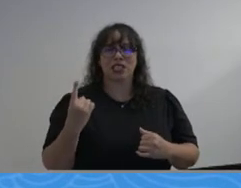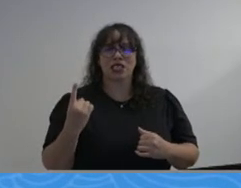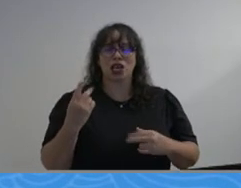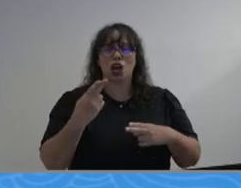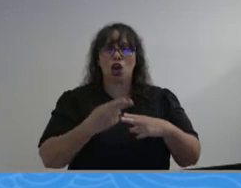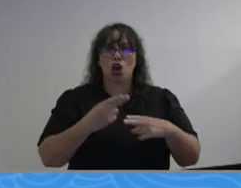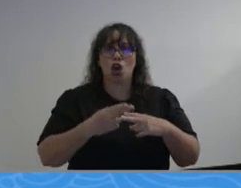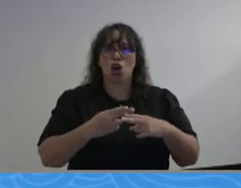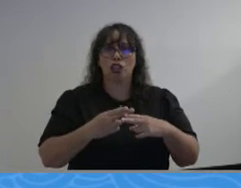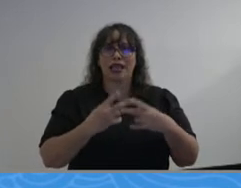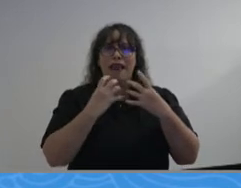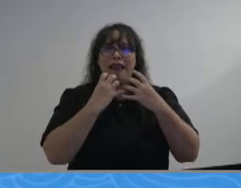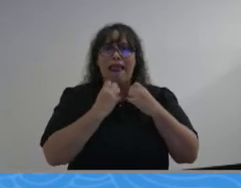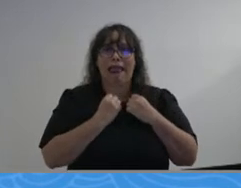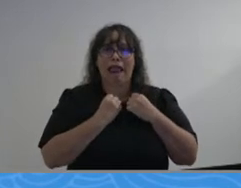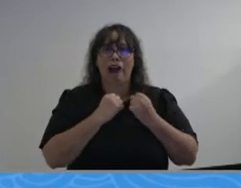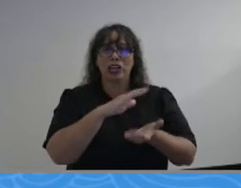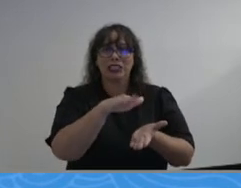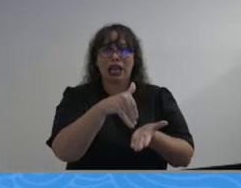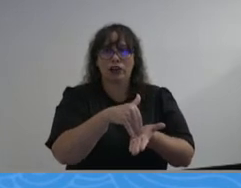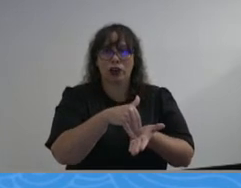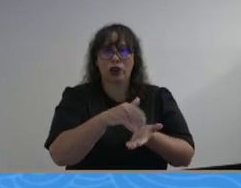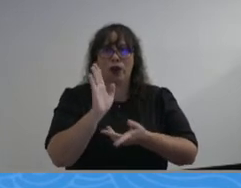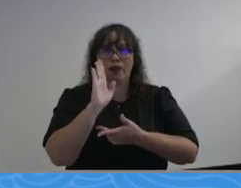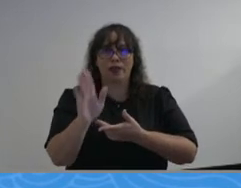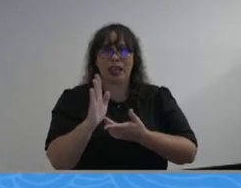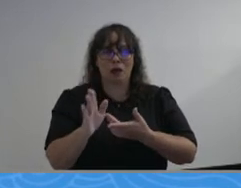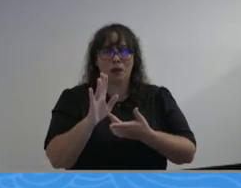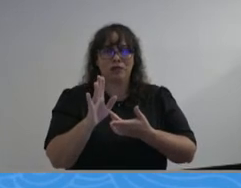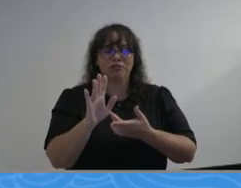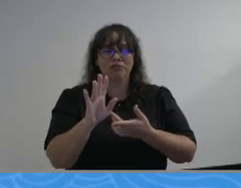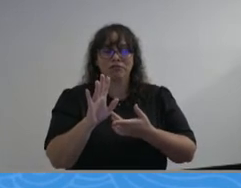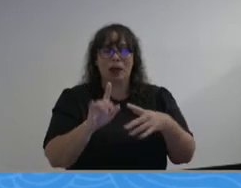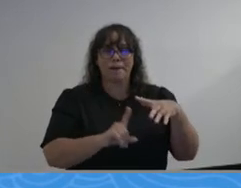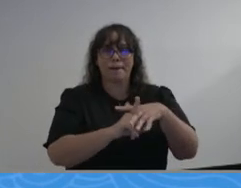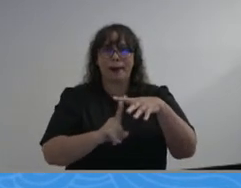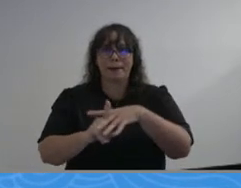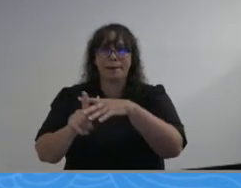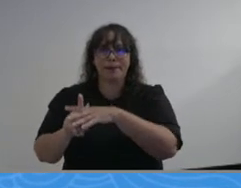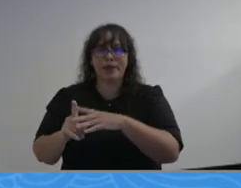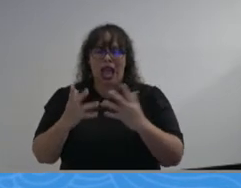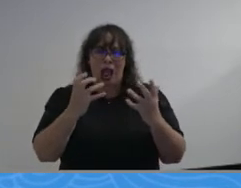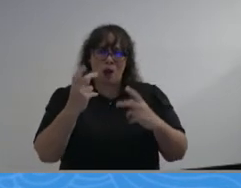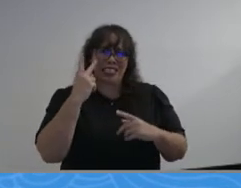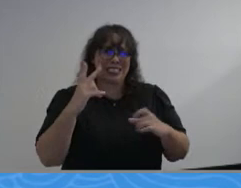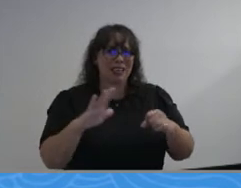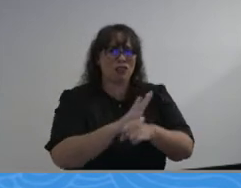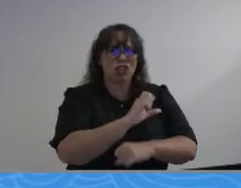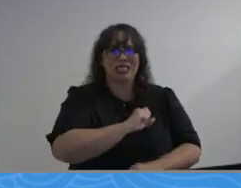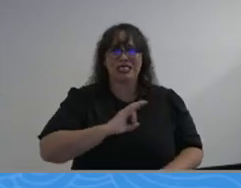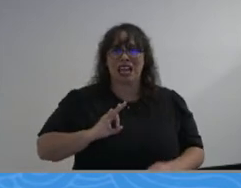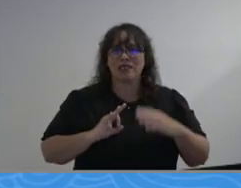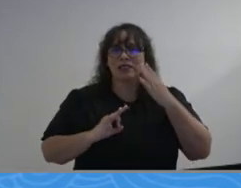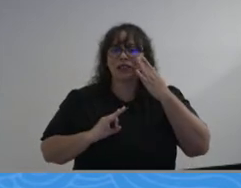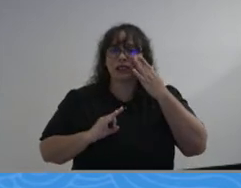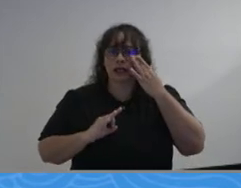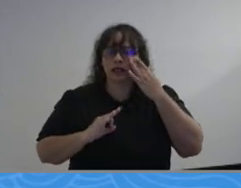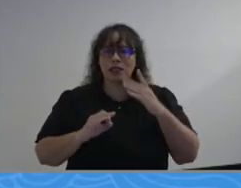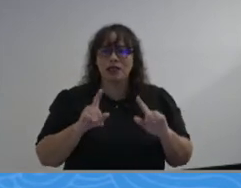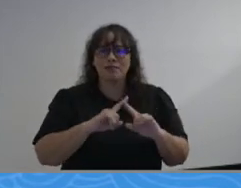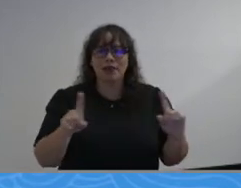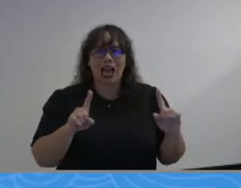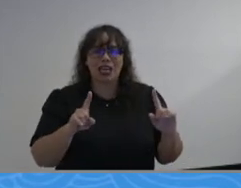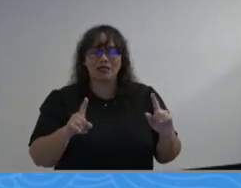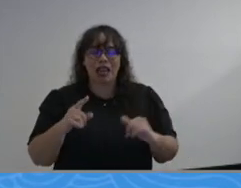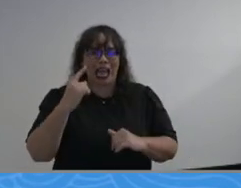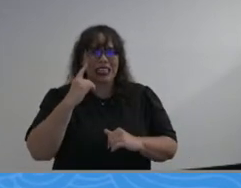centers that will start to take place. And I would love to see those fully staffed. But as an additional thing, which I